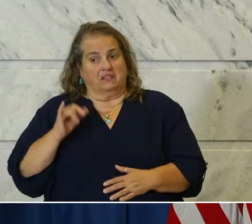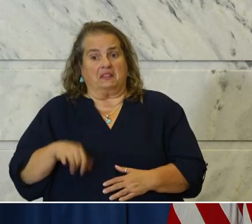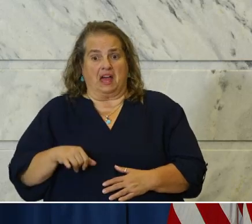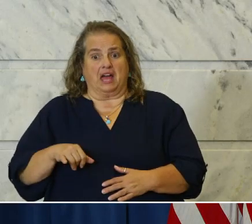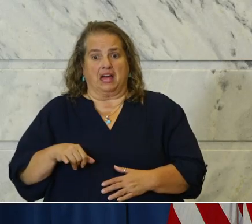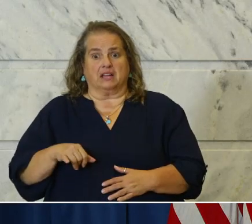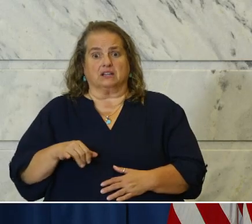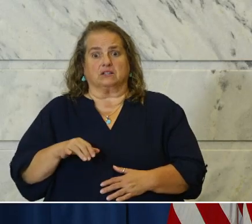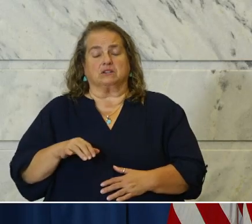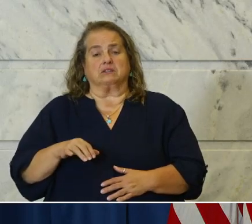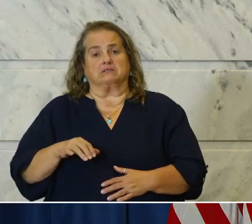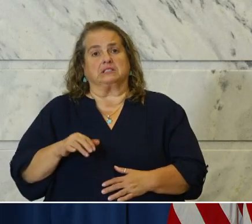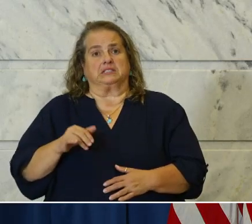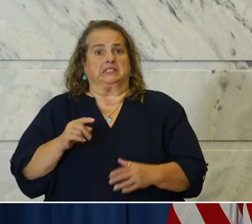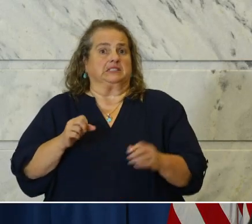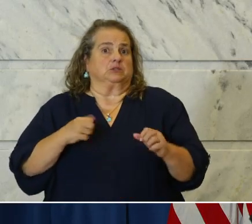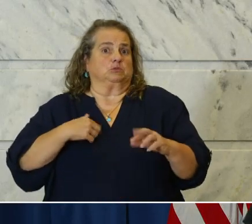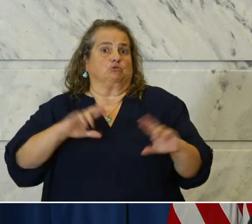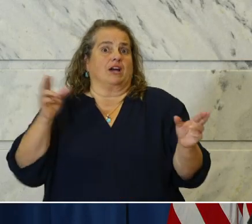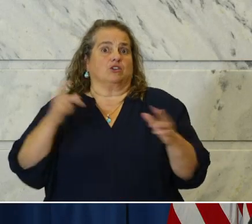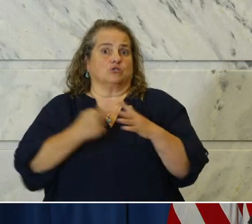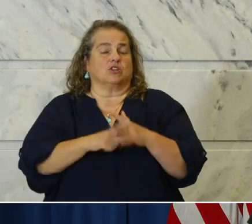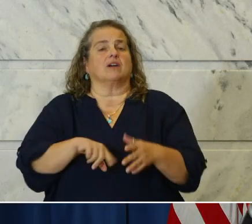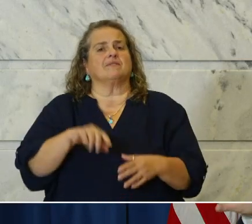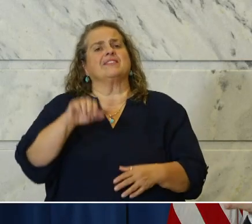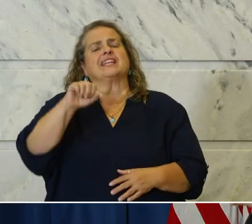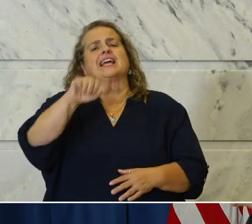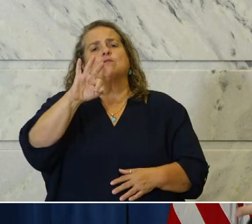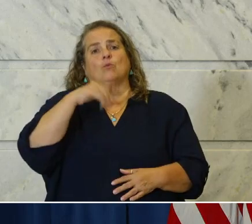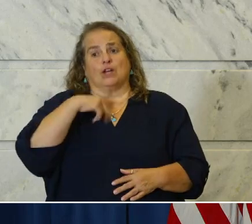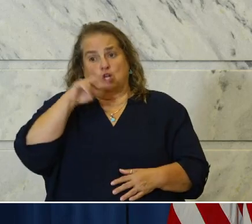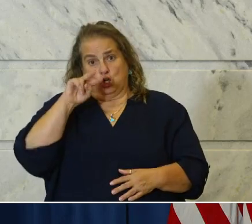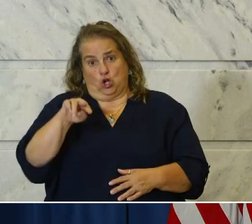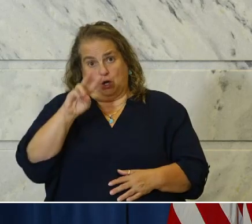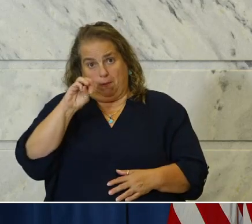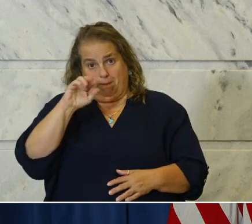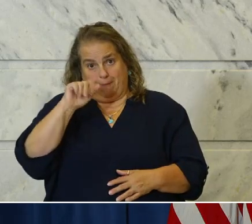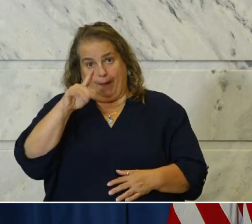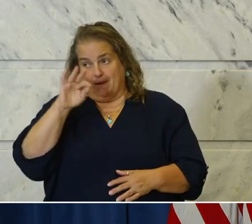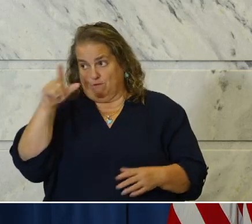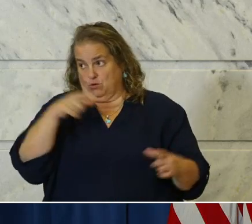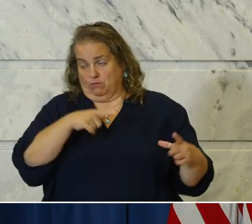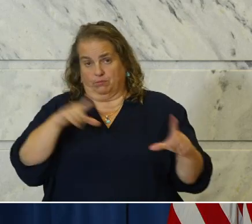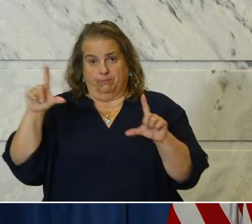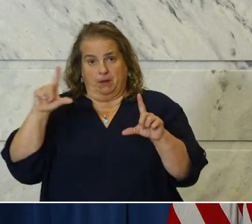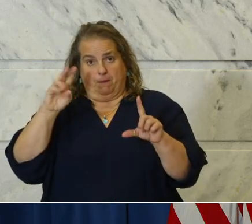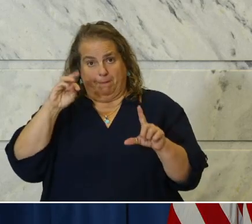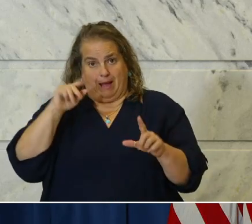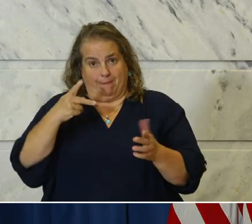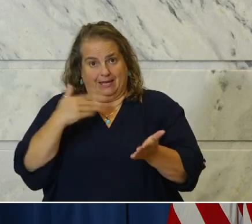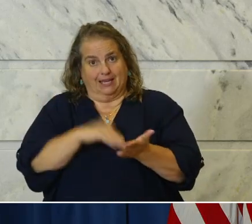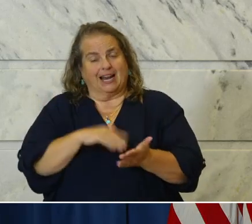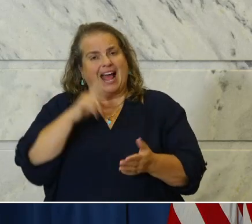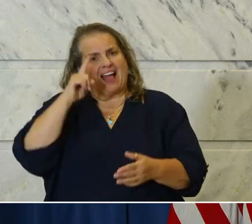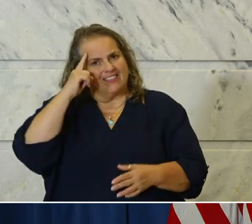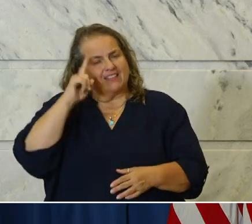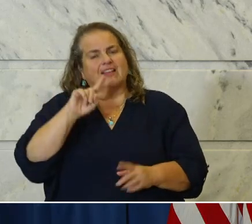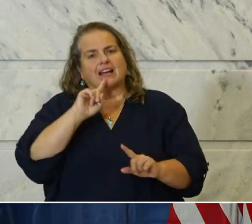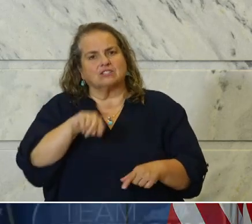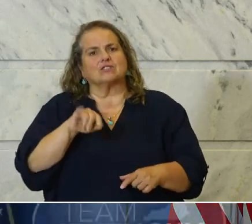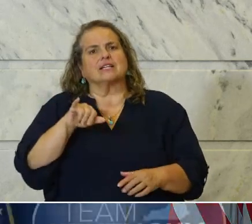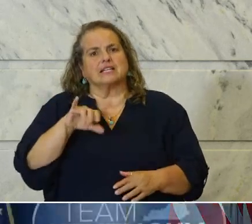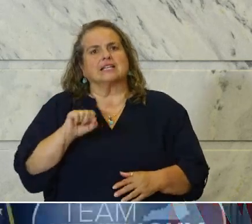districts to have in-person classes? If we look at the map, if you can pull it back up again, I believe the answer is